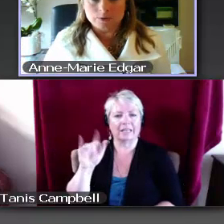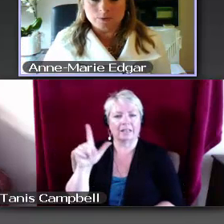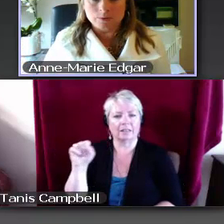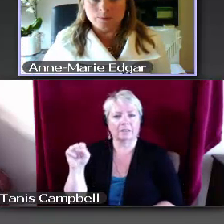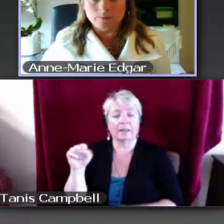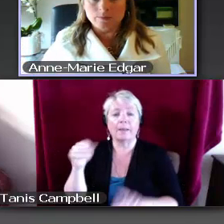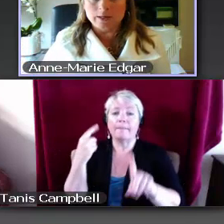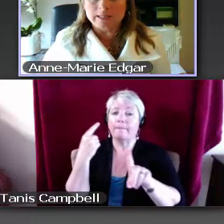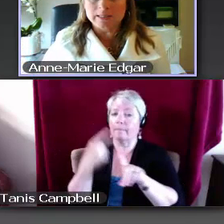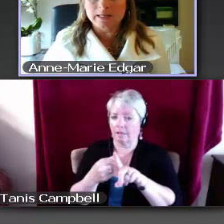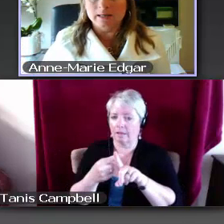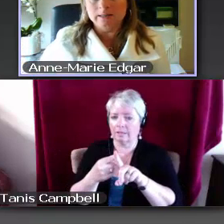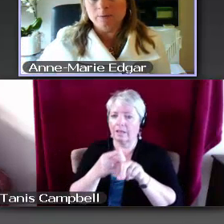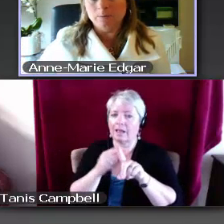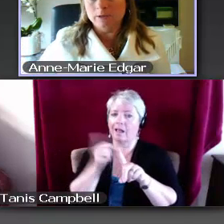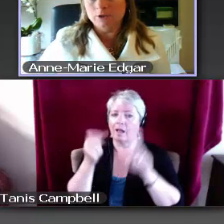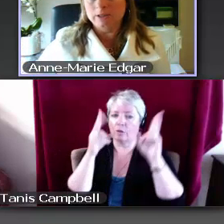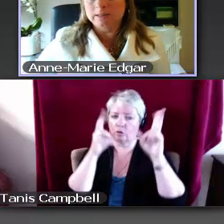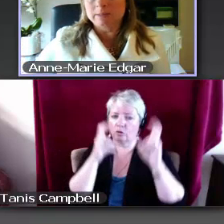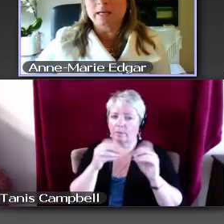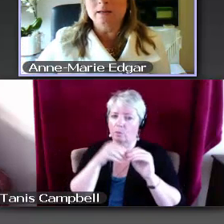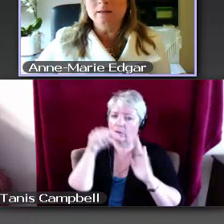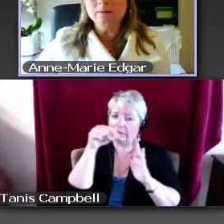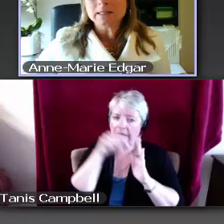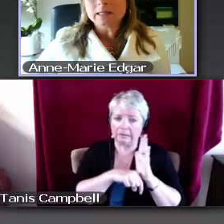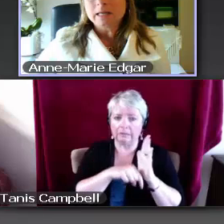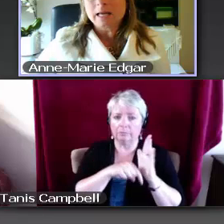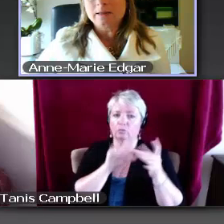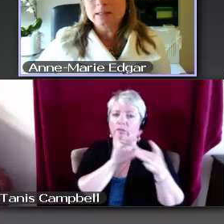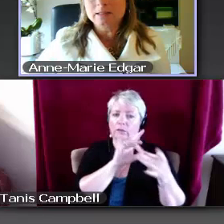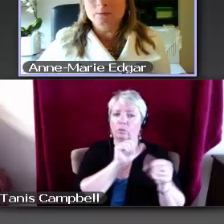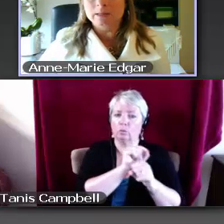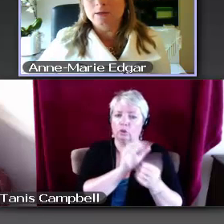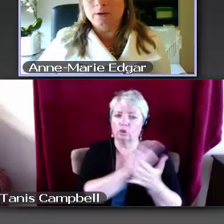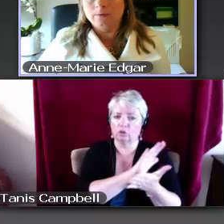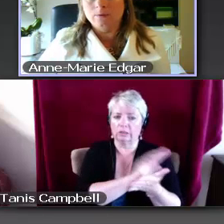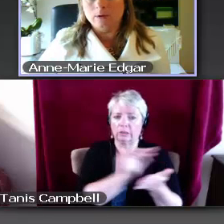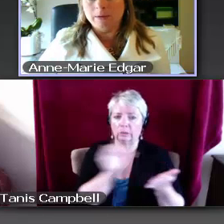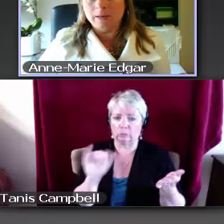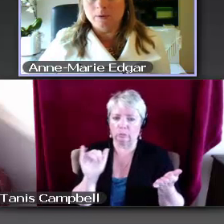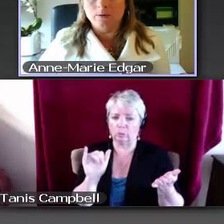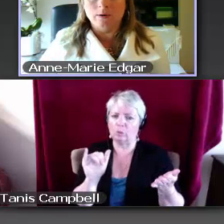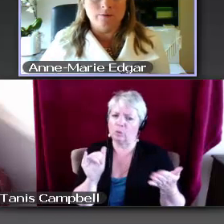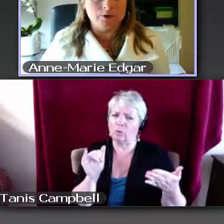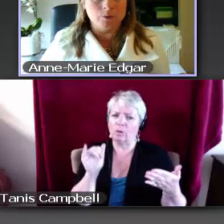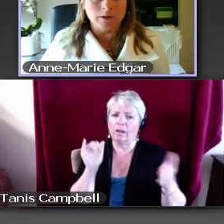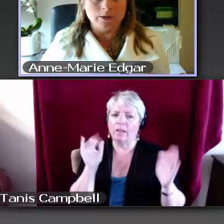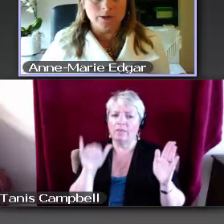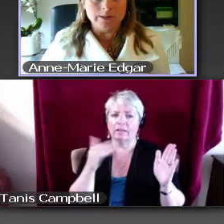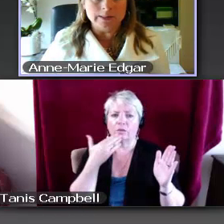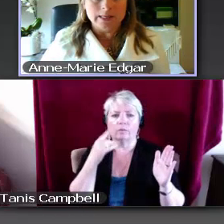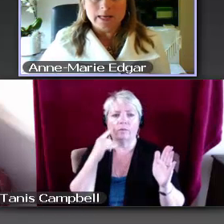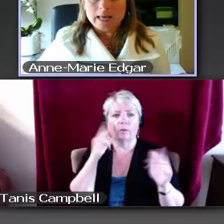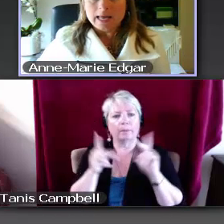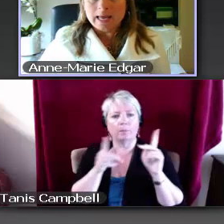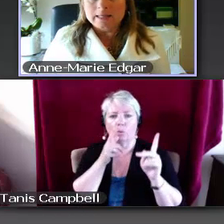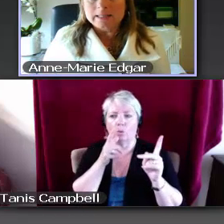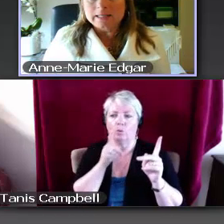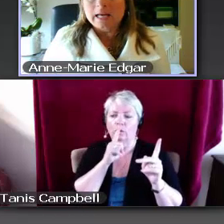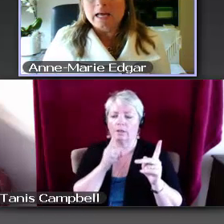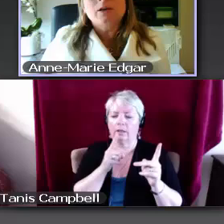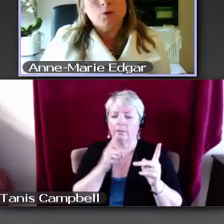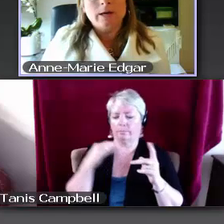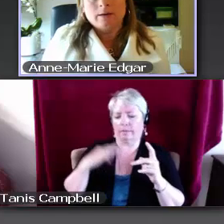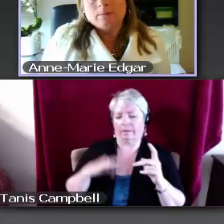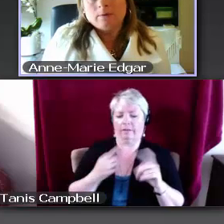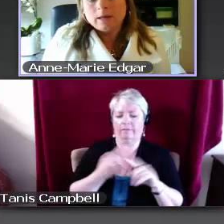get into the details of the worksheets themselves. And this is really good for people who are visual learners